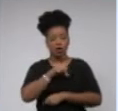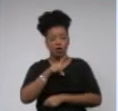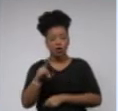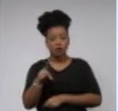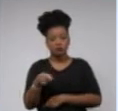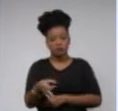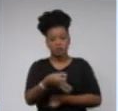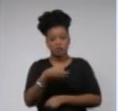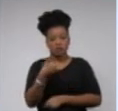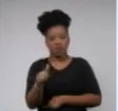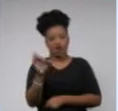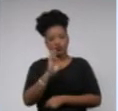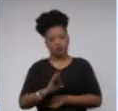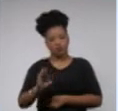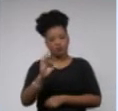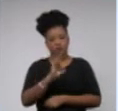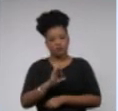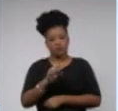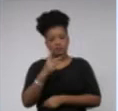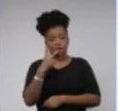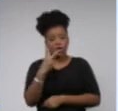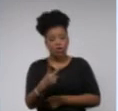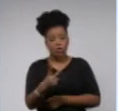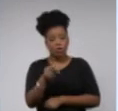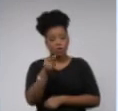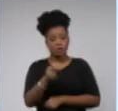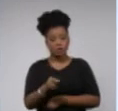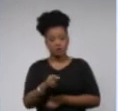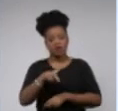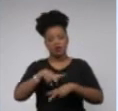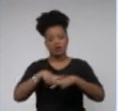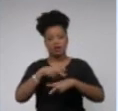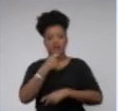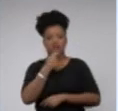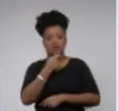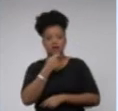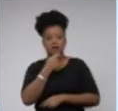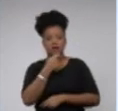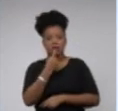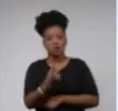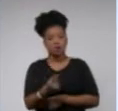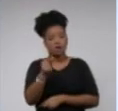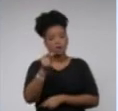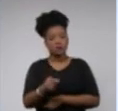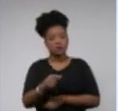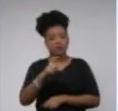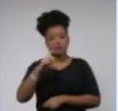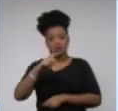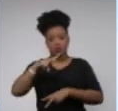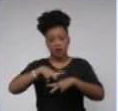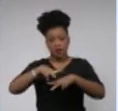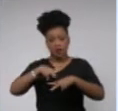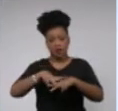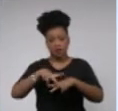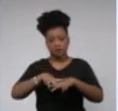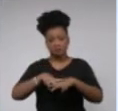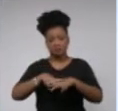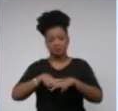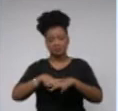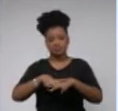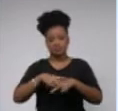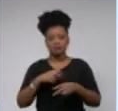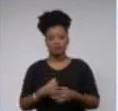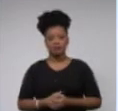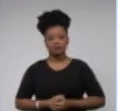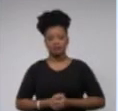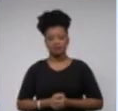Habana Vieja, and 1 from Centro Habana. In Ciego de Ávila, 22 cases belong to the municipality